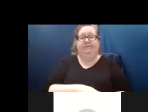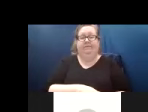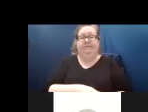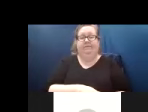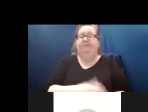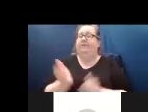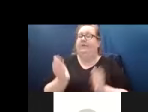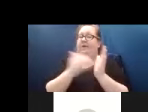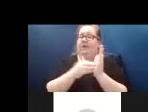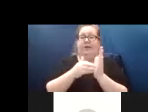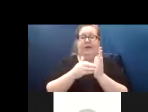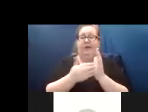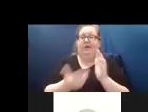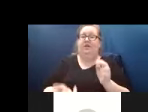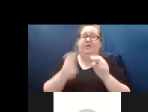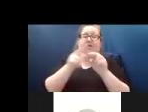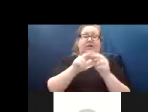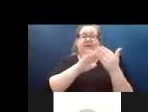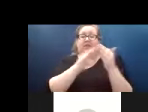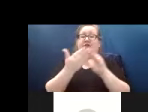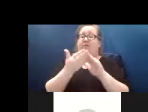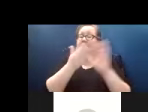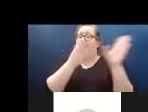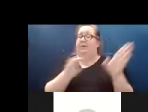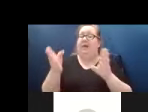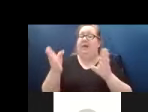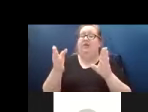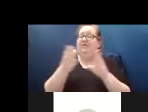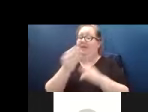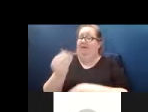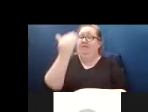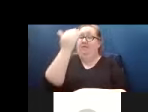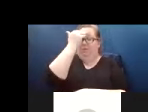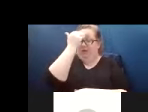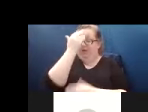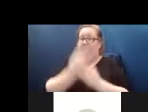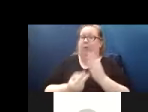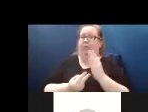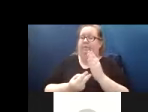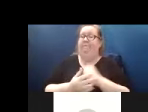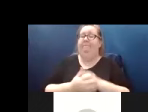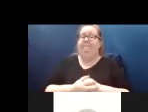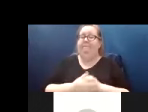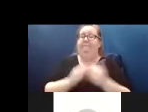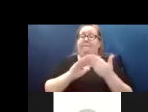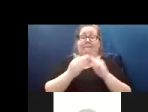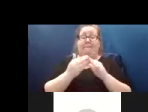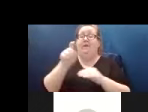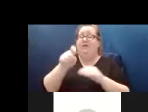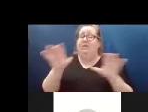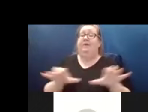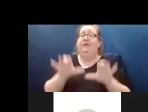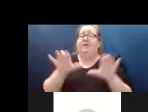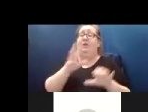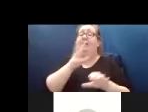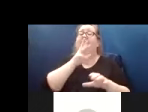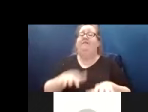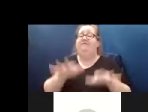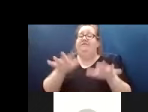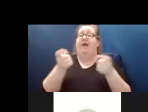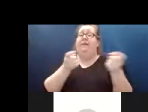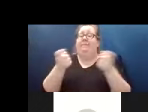Again, increase community preparedness and awareness. The city should be doing a flood management